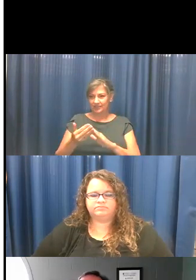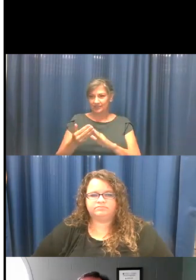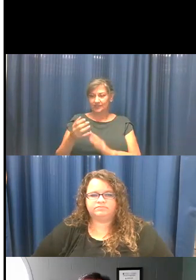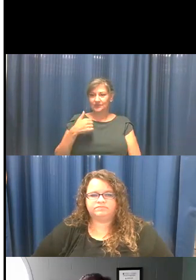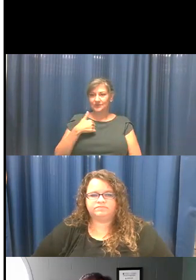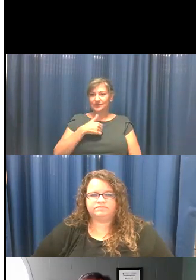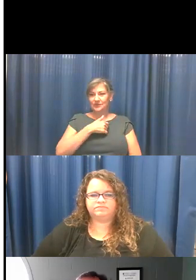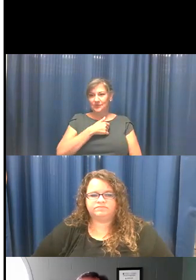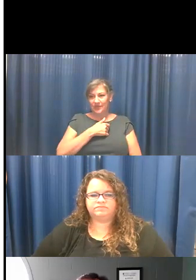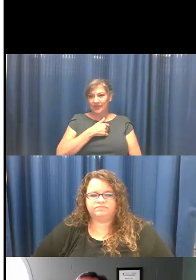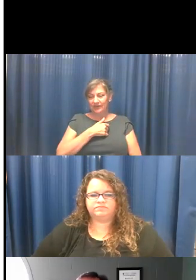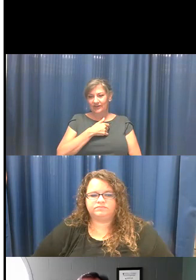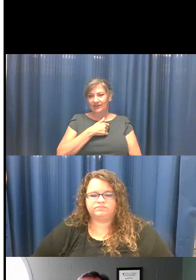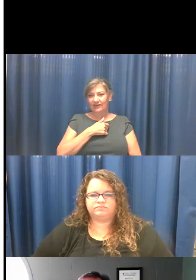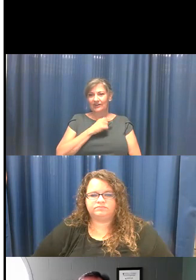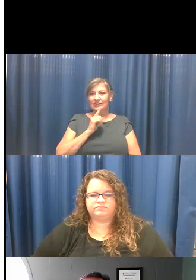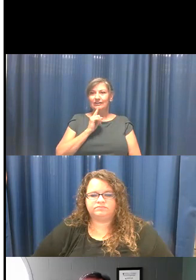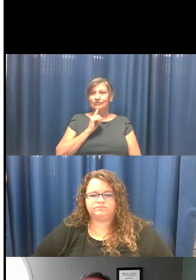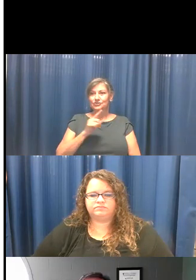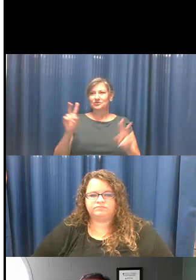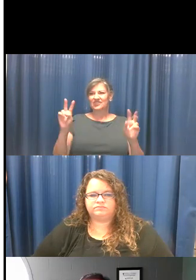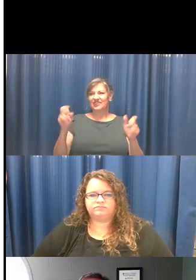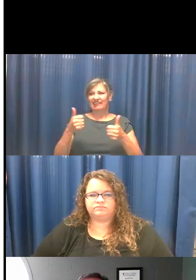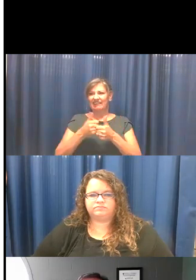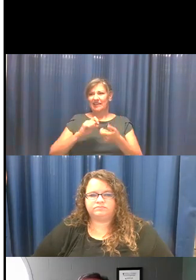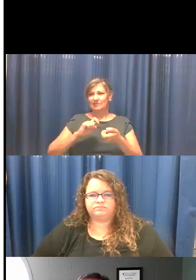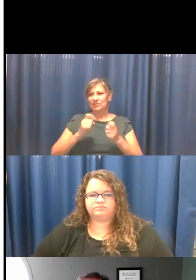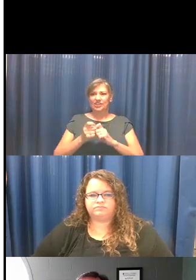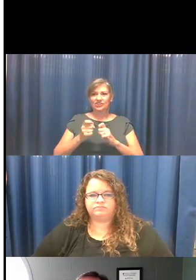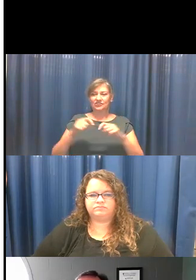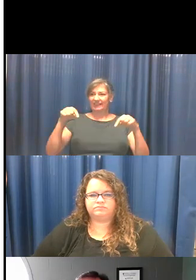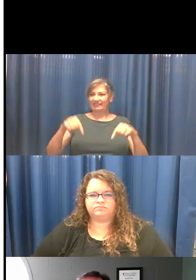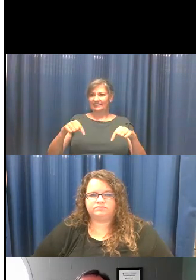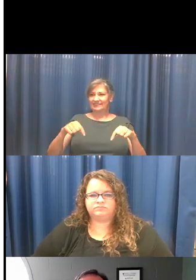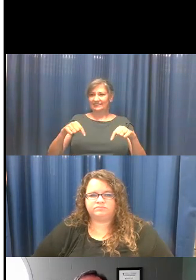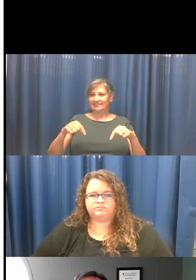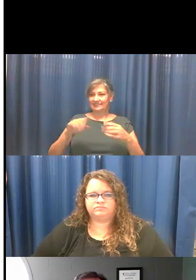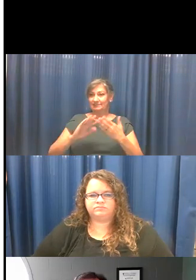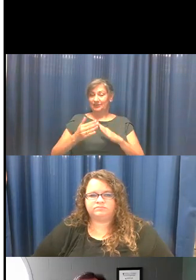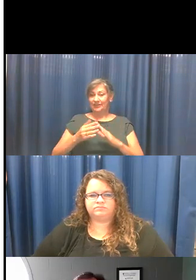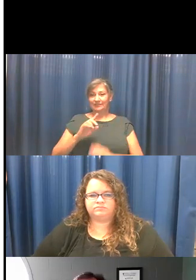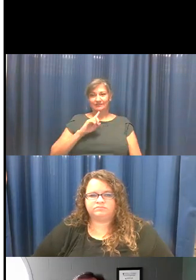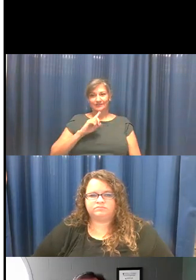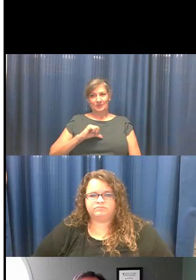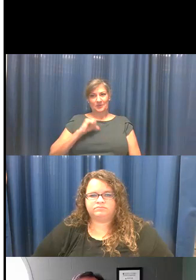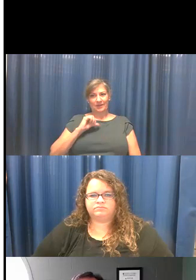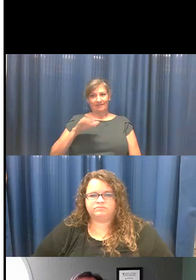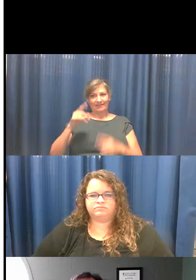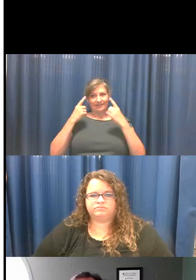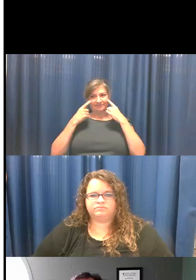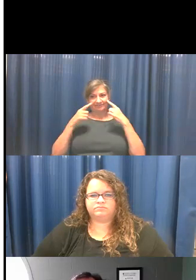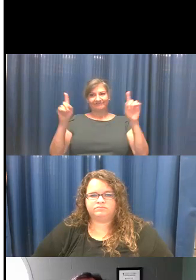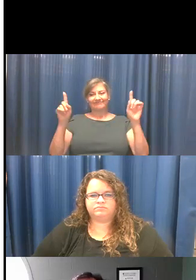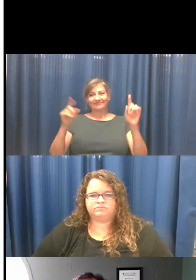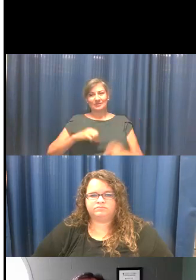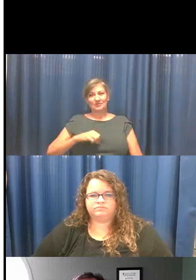are a true game changer in our community. And so really proud of that accomplishment and really proud of what